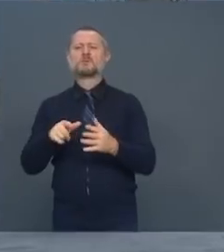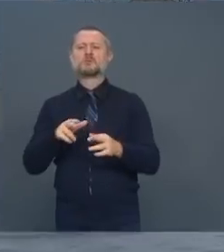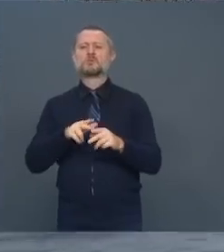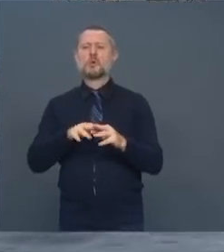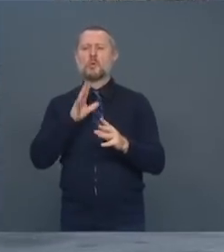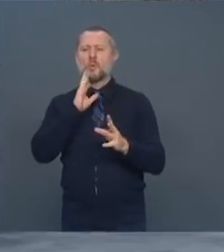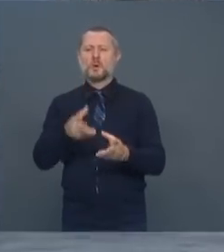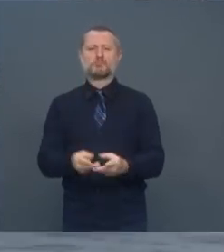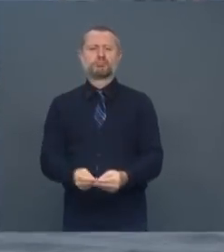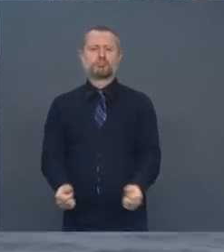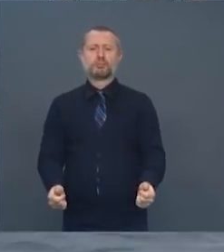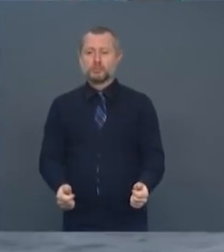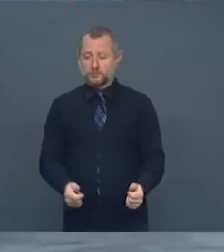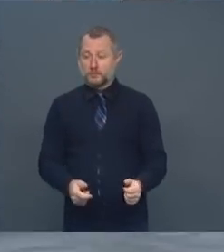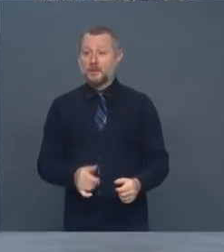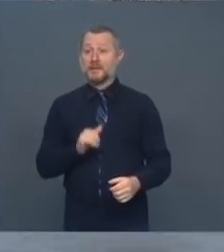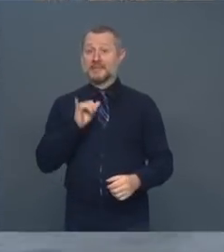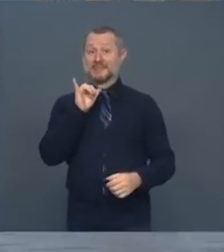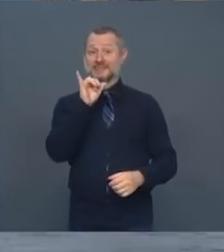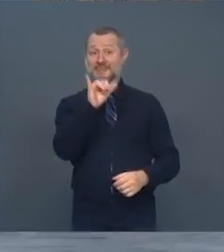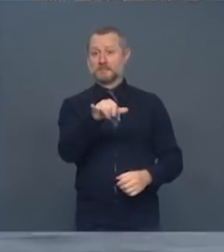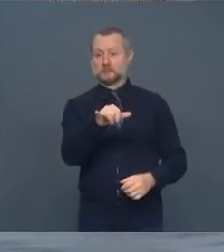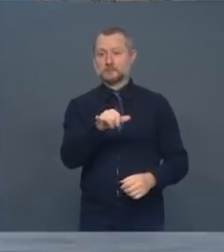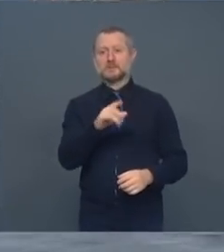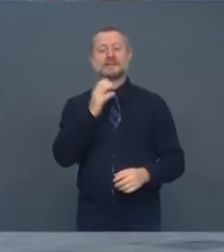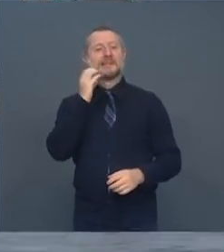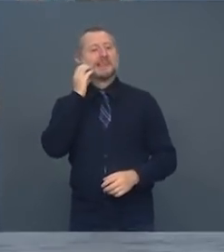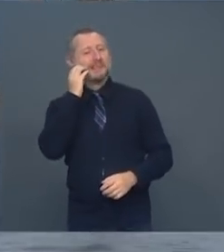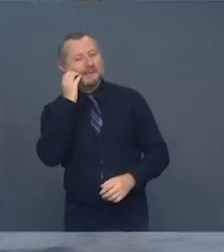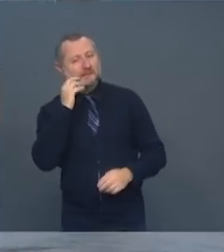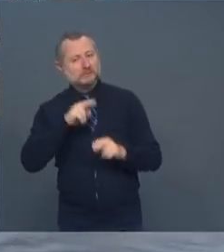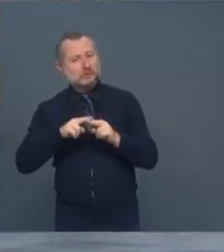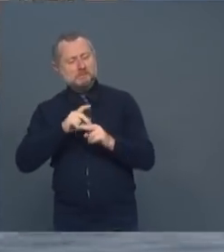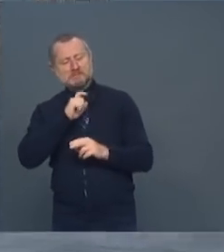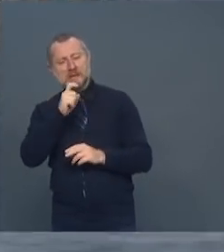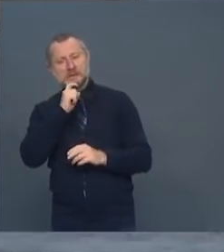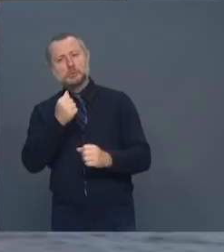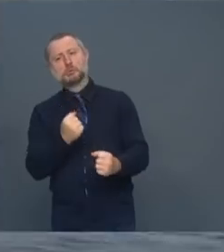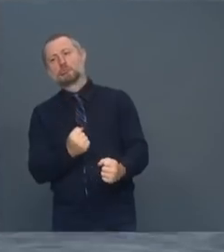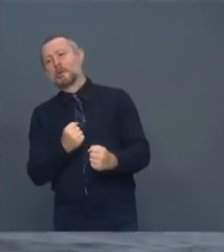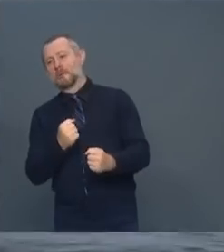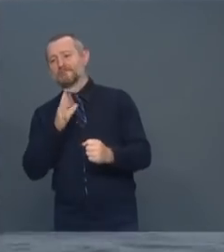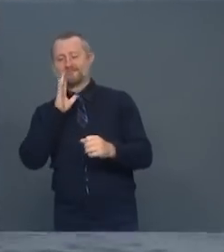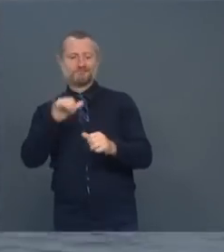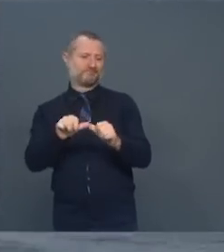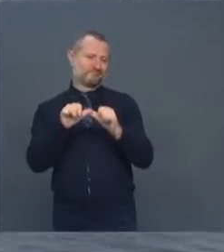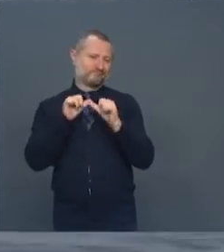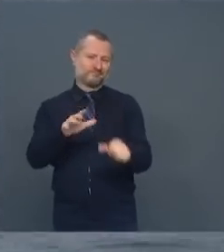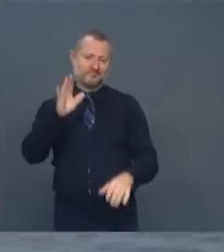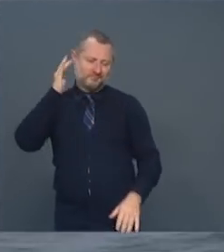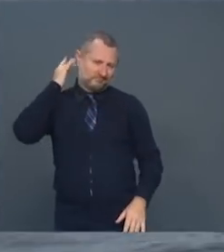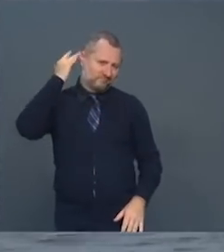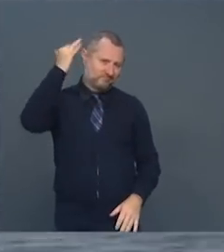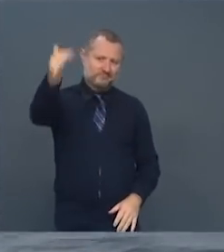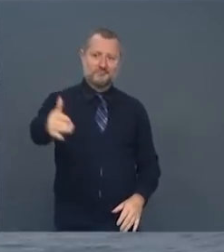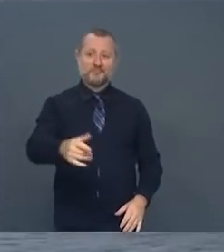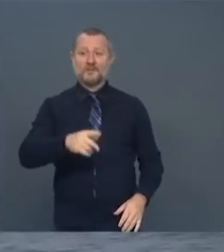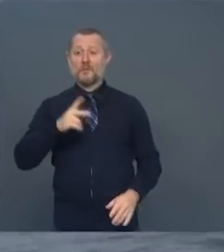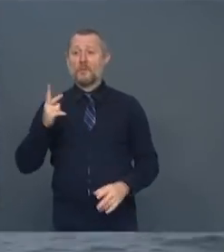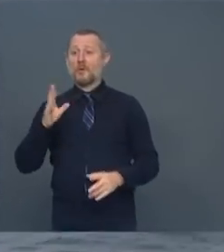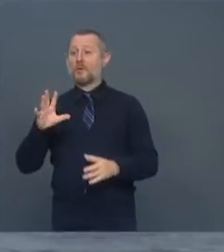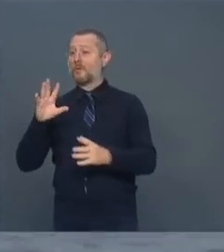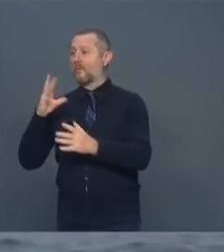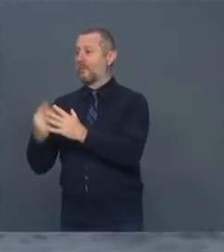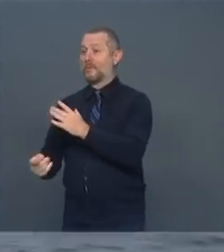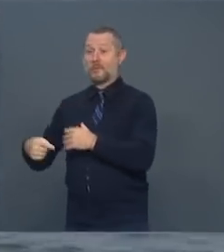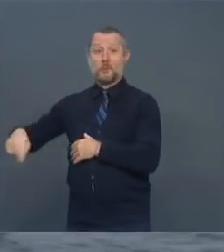what you have here is really thick gauge steel. The governor said, this is going to be here long after we are. And you look